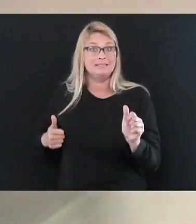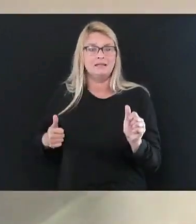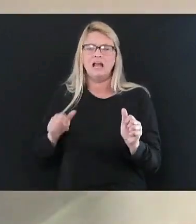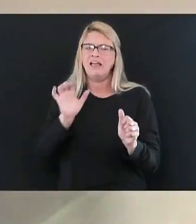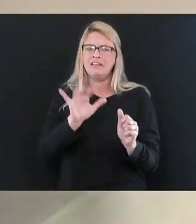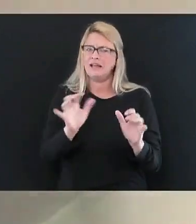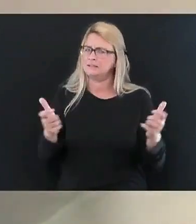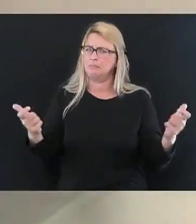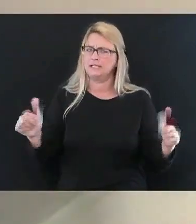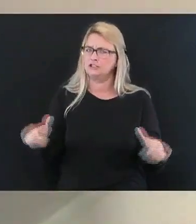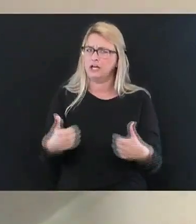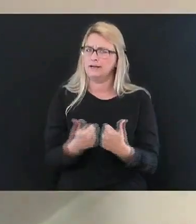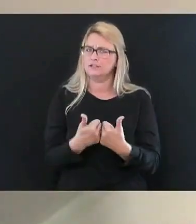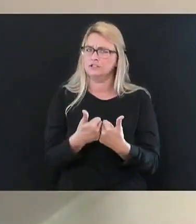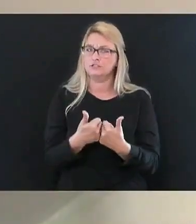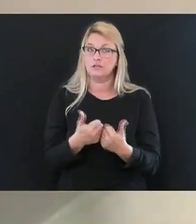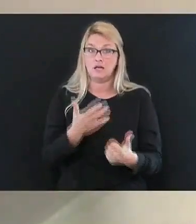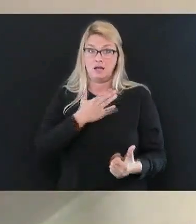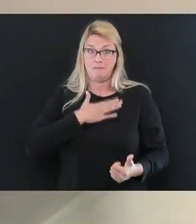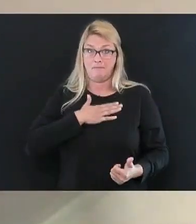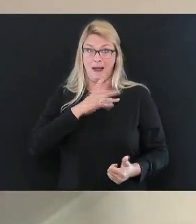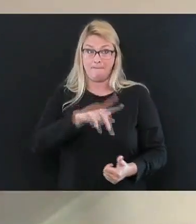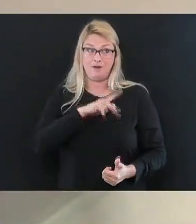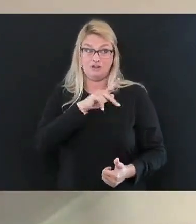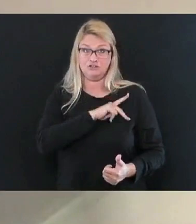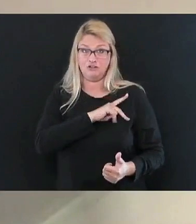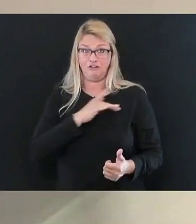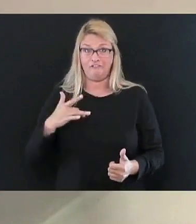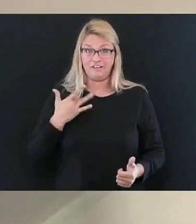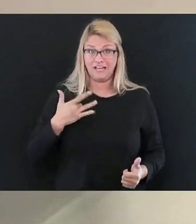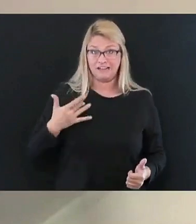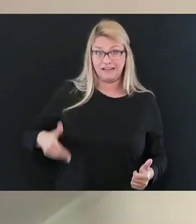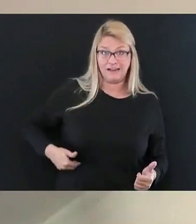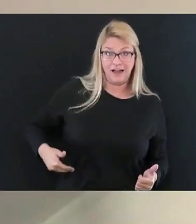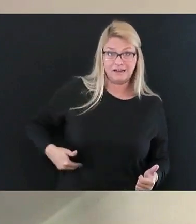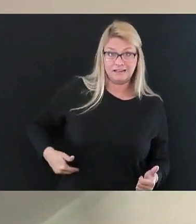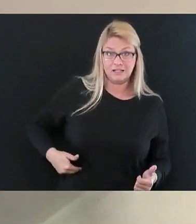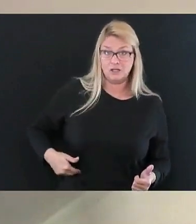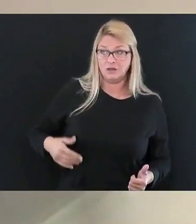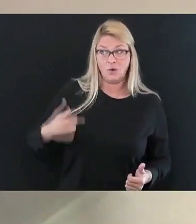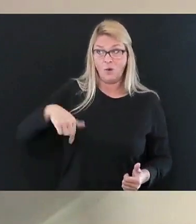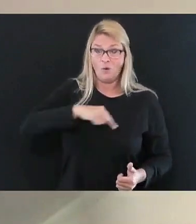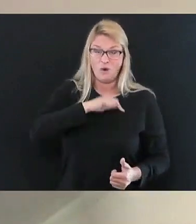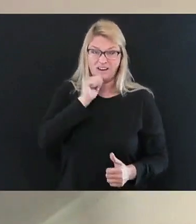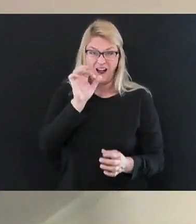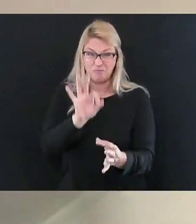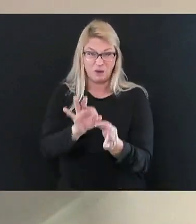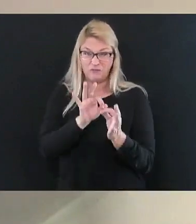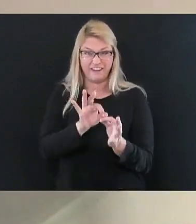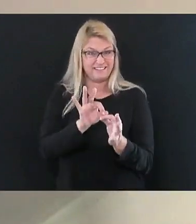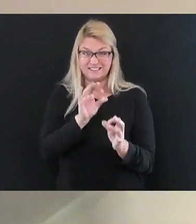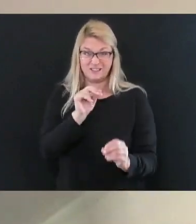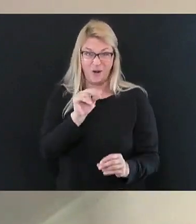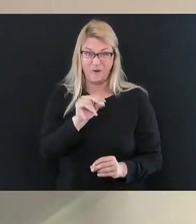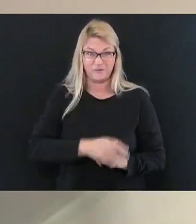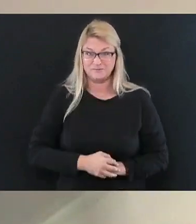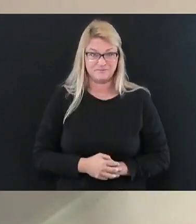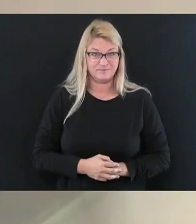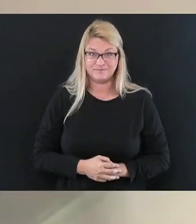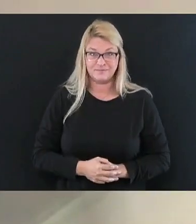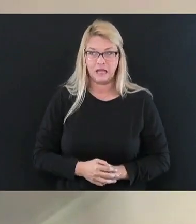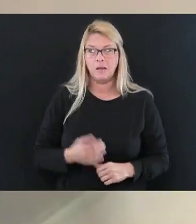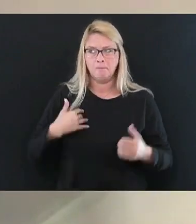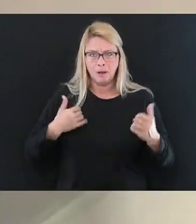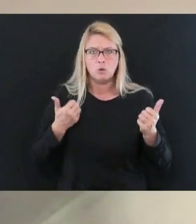say for me personally, and I'll speak for our leadership team, is we're not perfect by every stretch, and we are trying the best